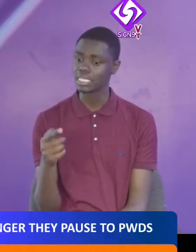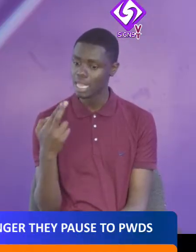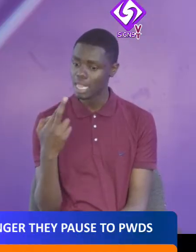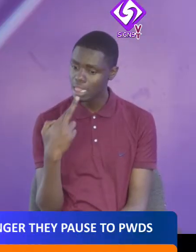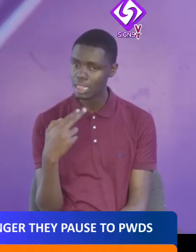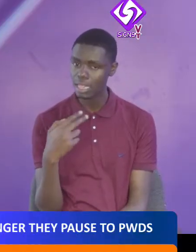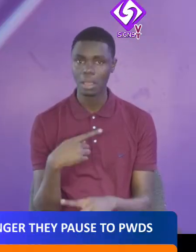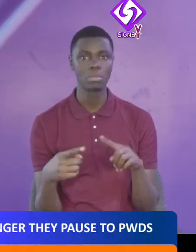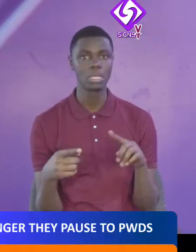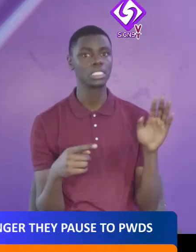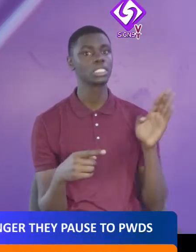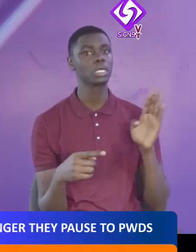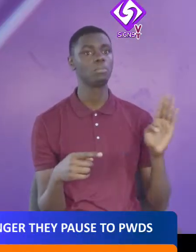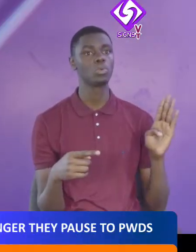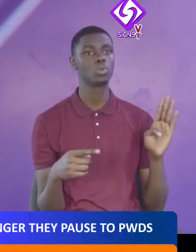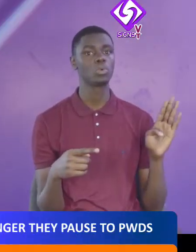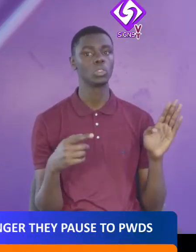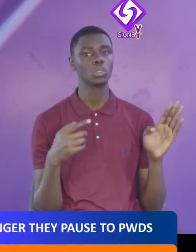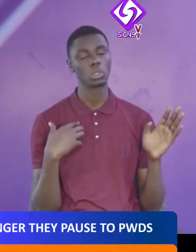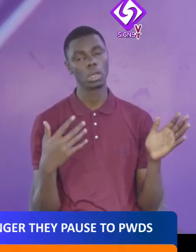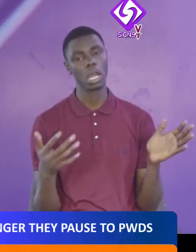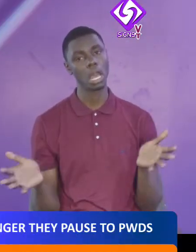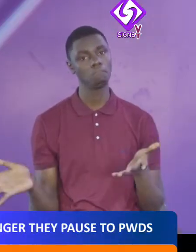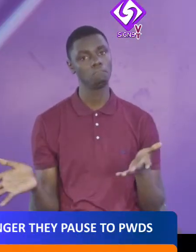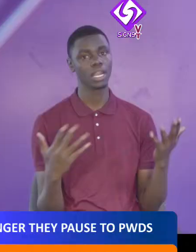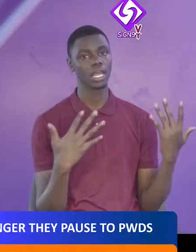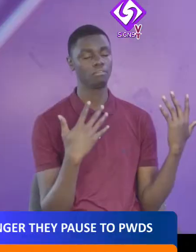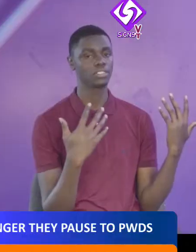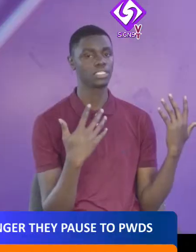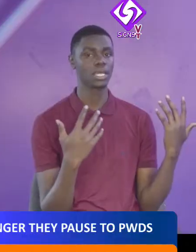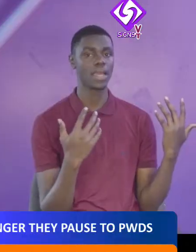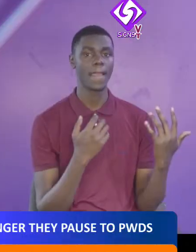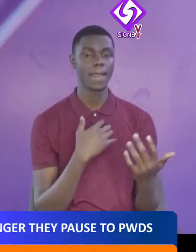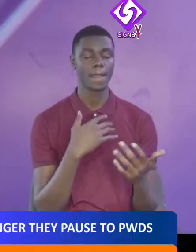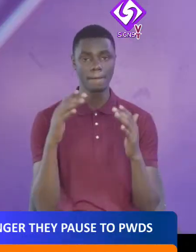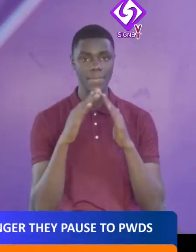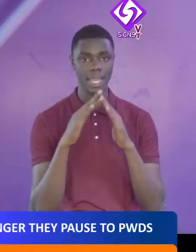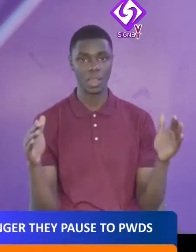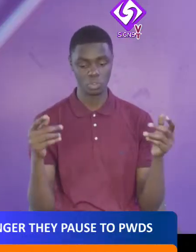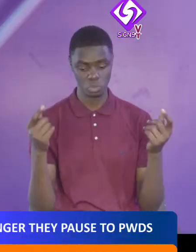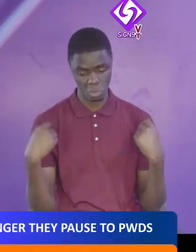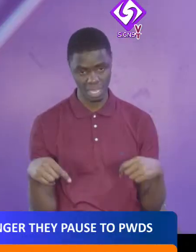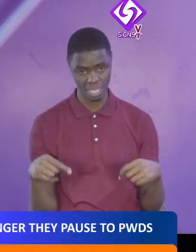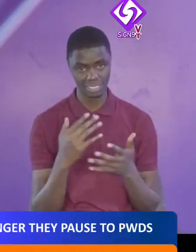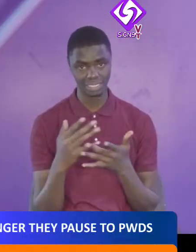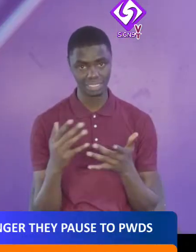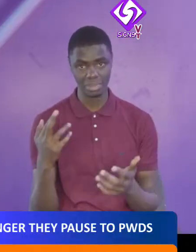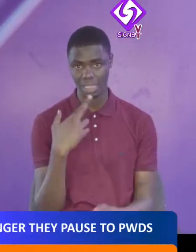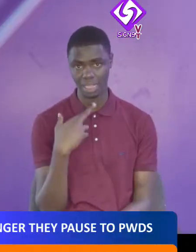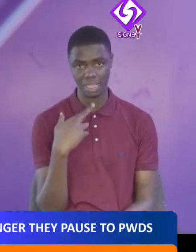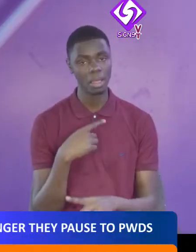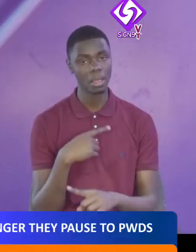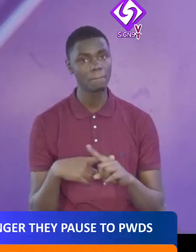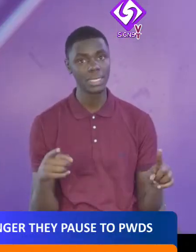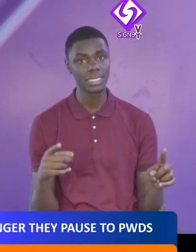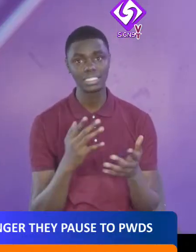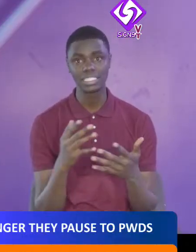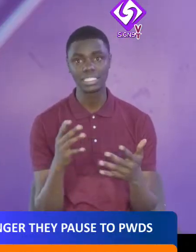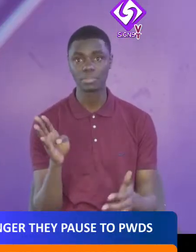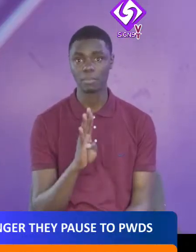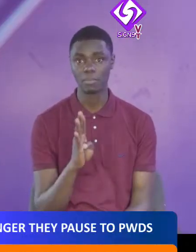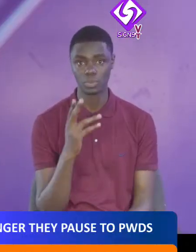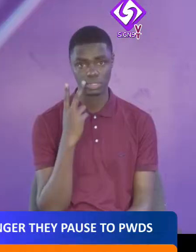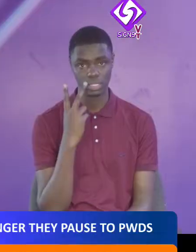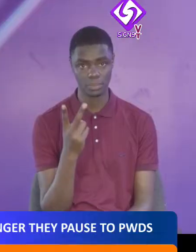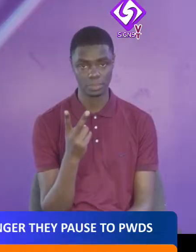So maybe I have left my house maybe knowing I'm wearing something red, kumbe it's something blue. You